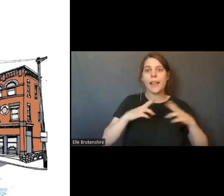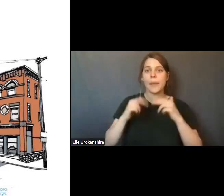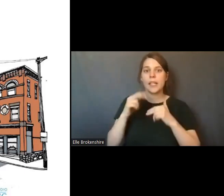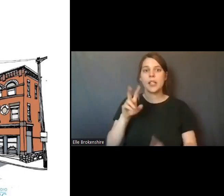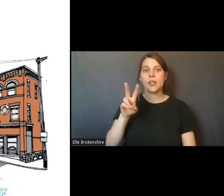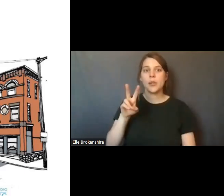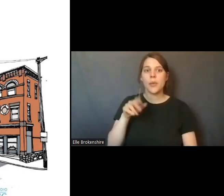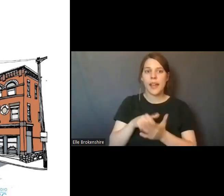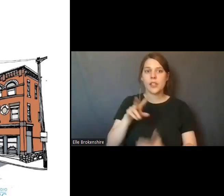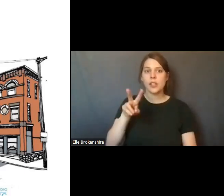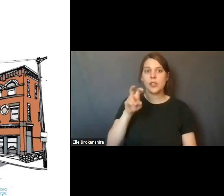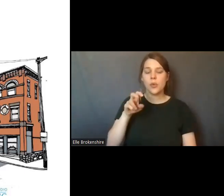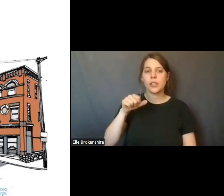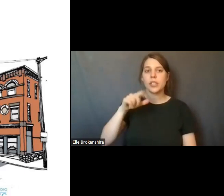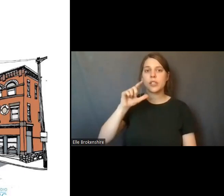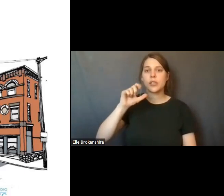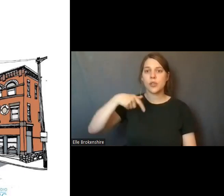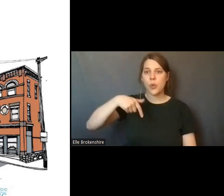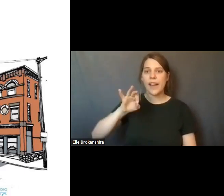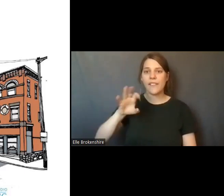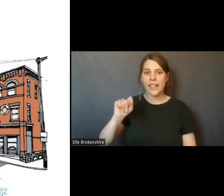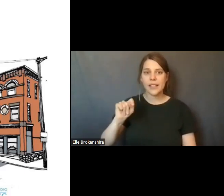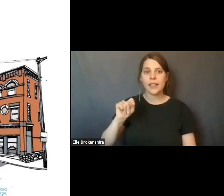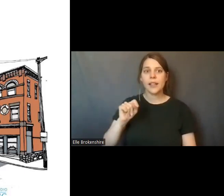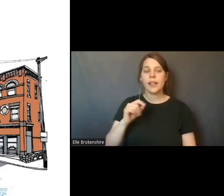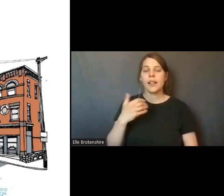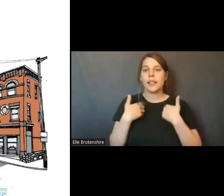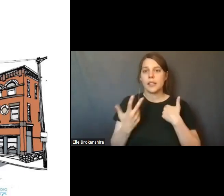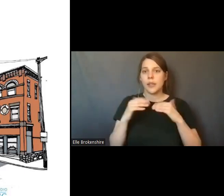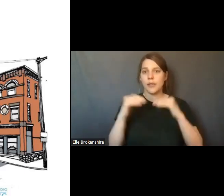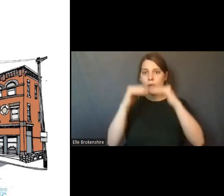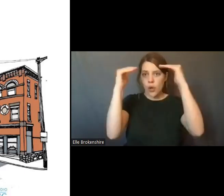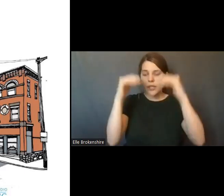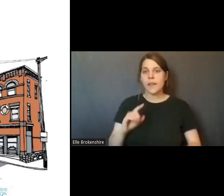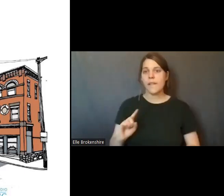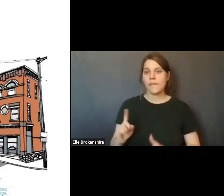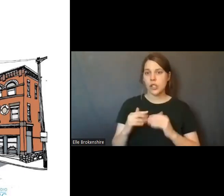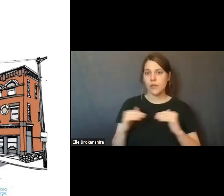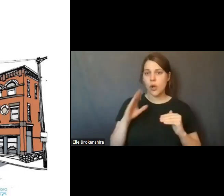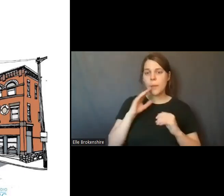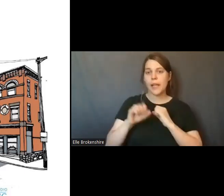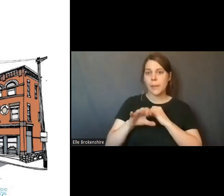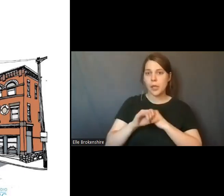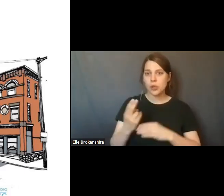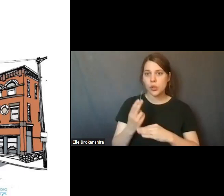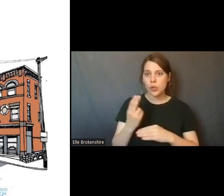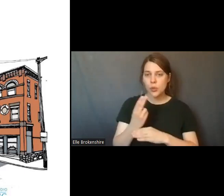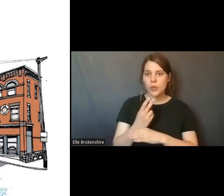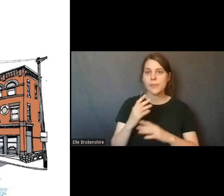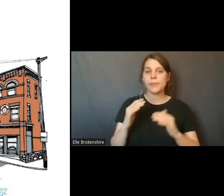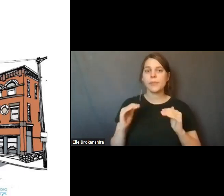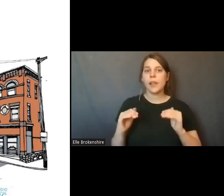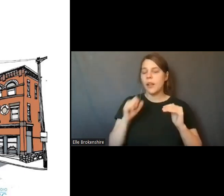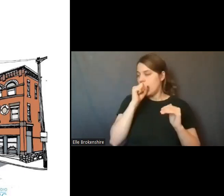feet. The building is 3 floors. However, for now, the first floor will be activated for commercial use, add to the already growing Lowry Street Business